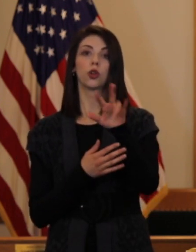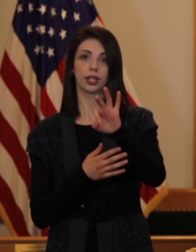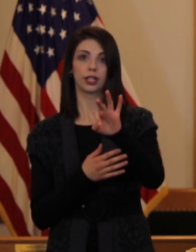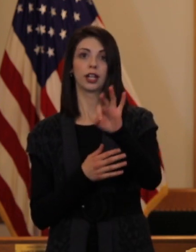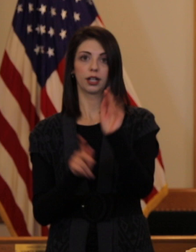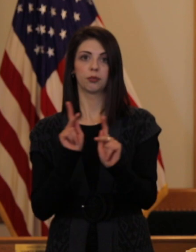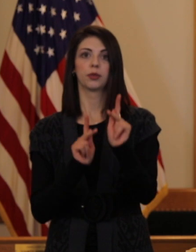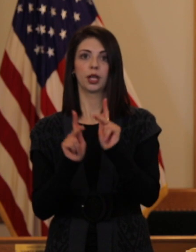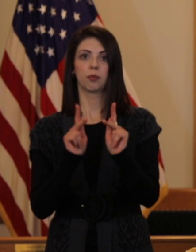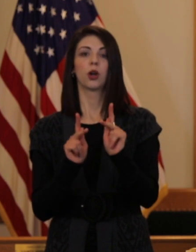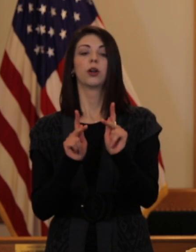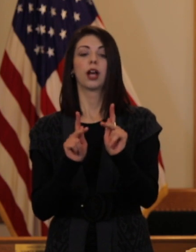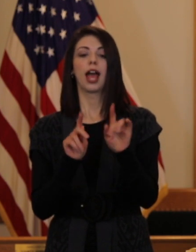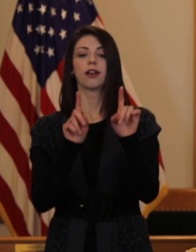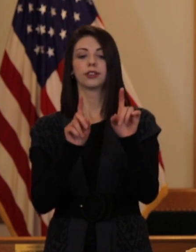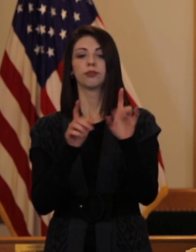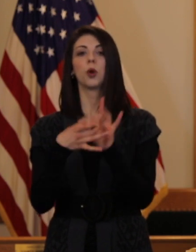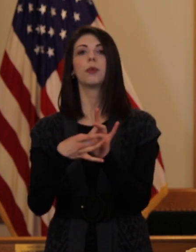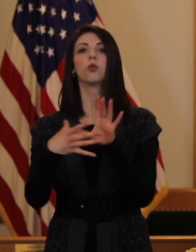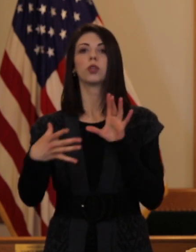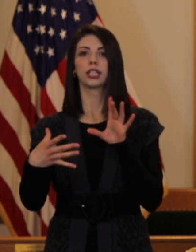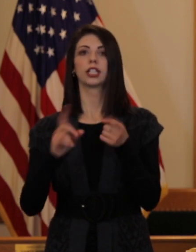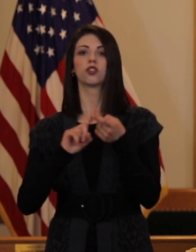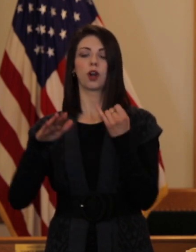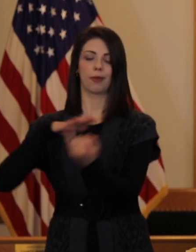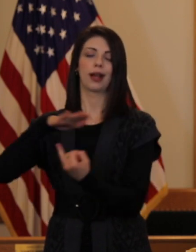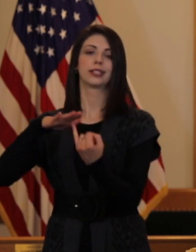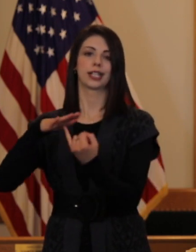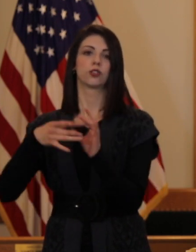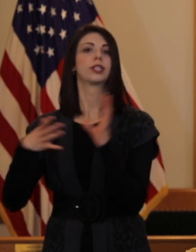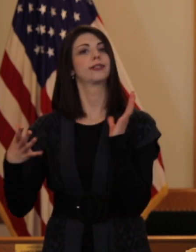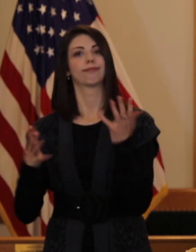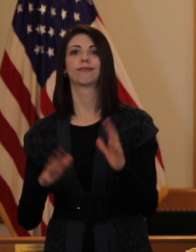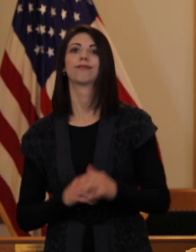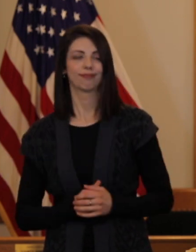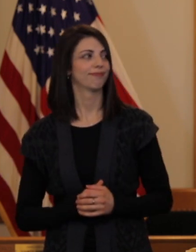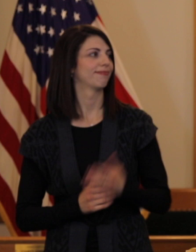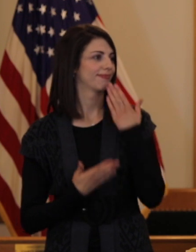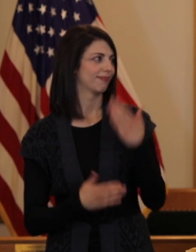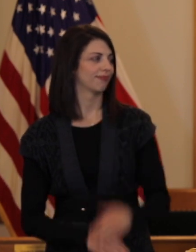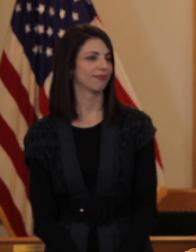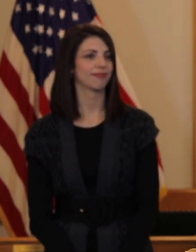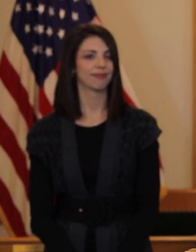2,239 residents have completed or been released from isolation or quarantine. Thanks.